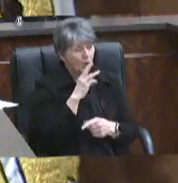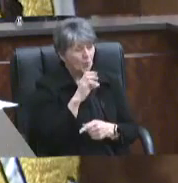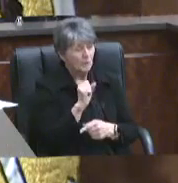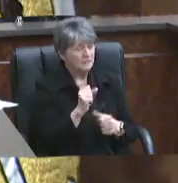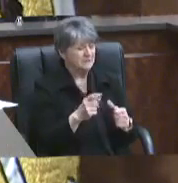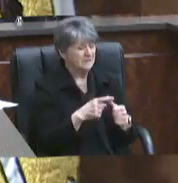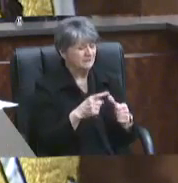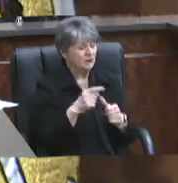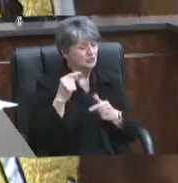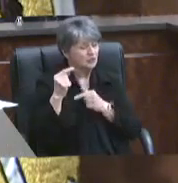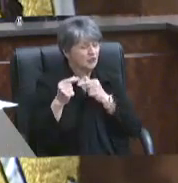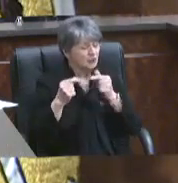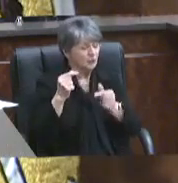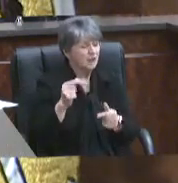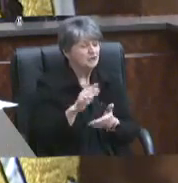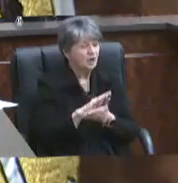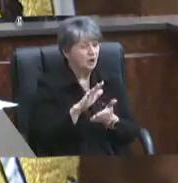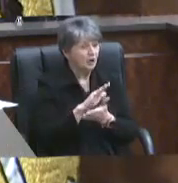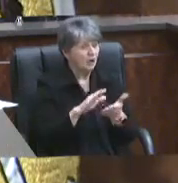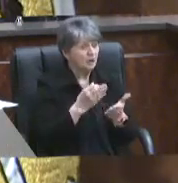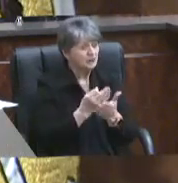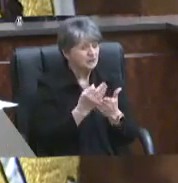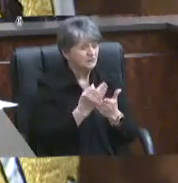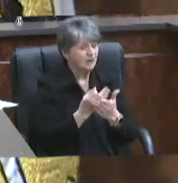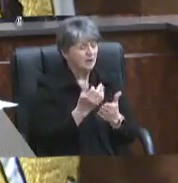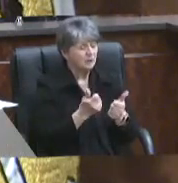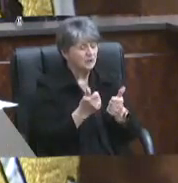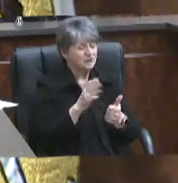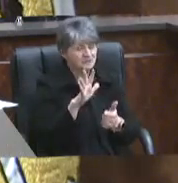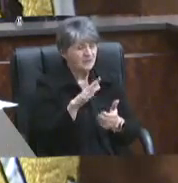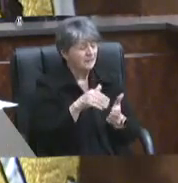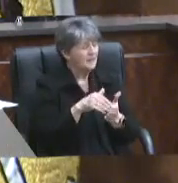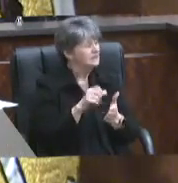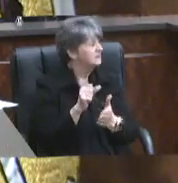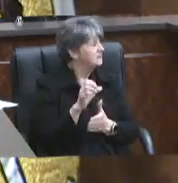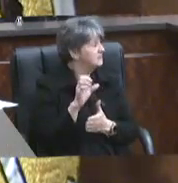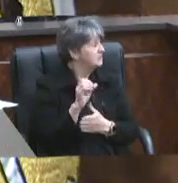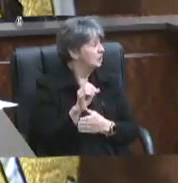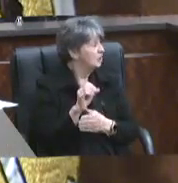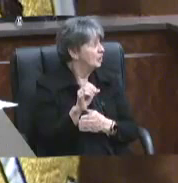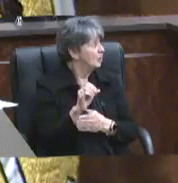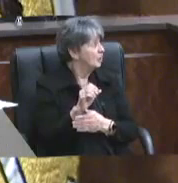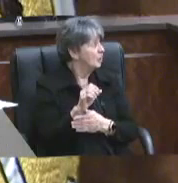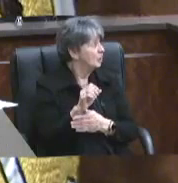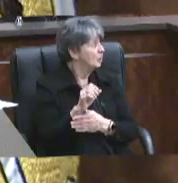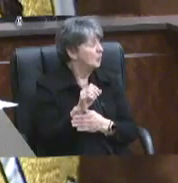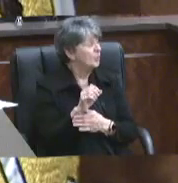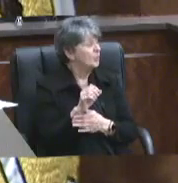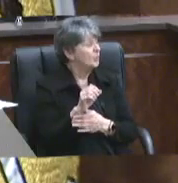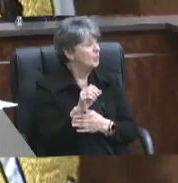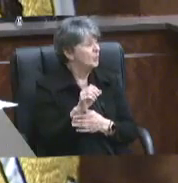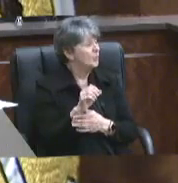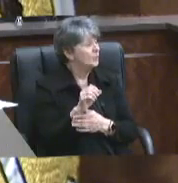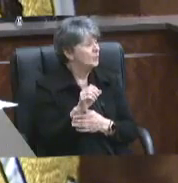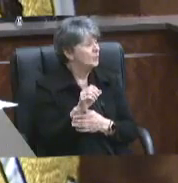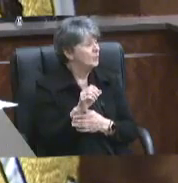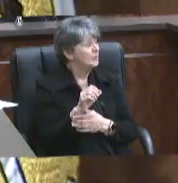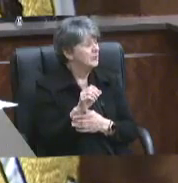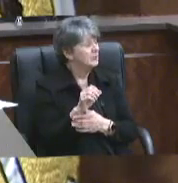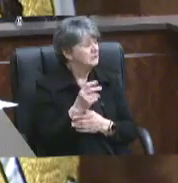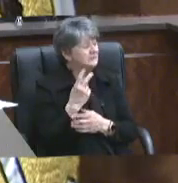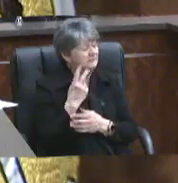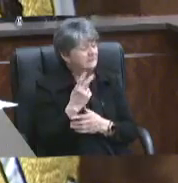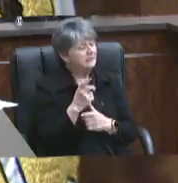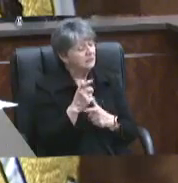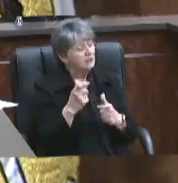first generation college bound, which is $5,000. So you're looking at a lot of money in that contributions